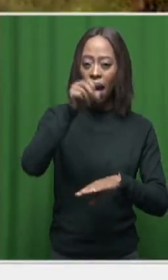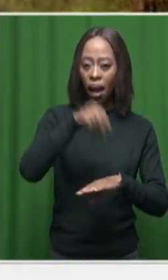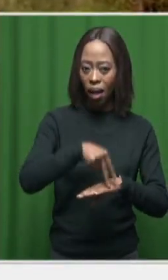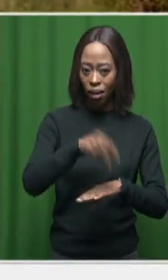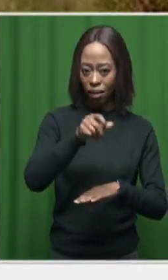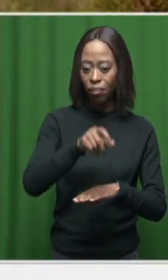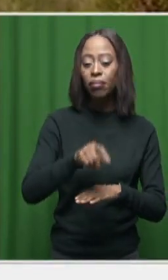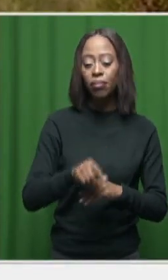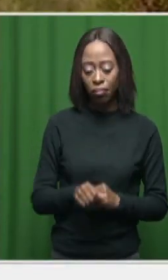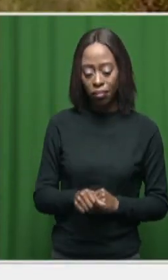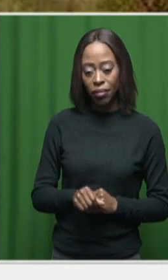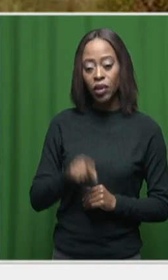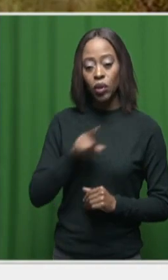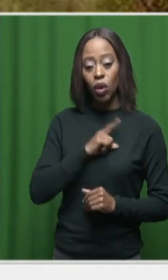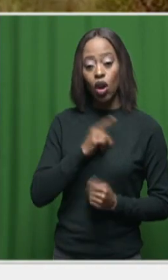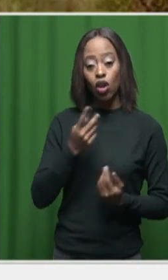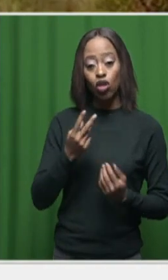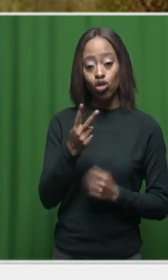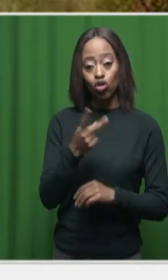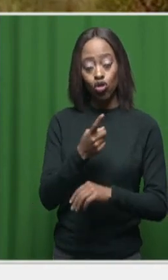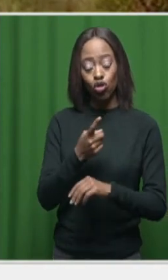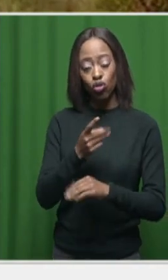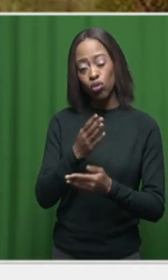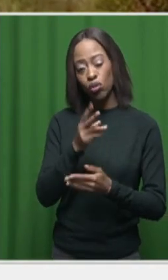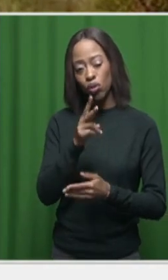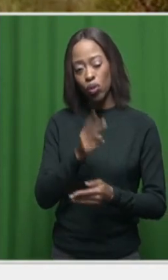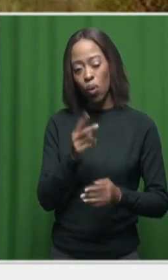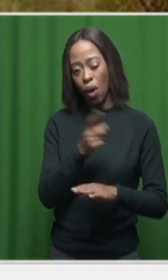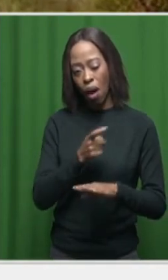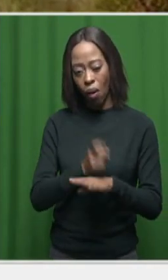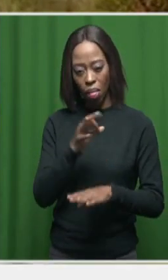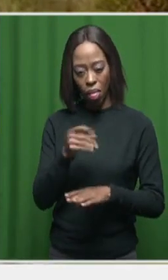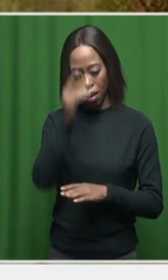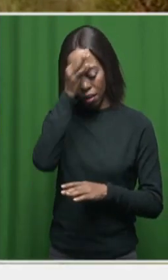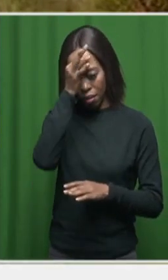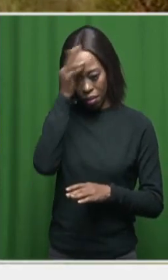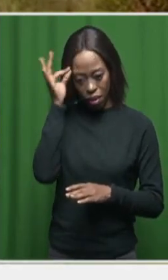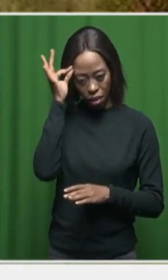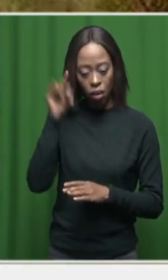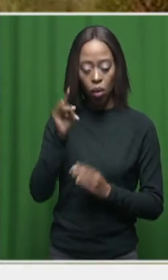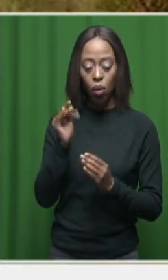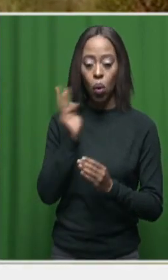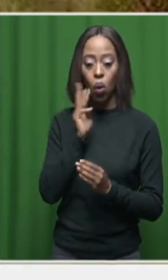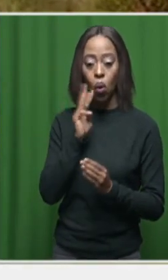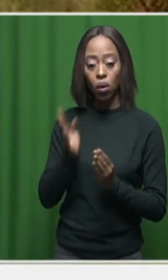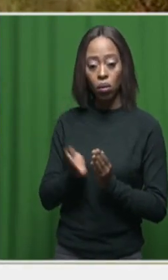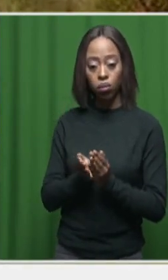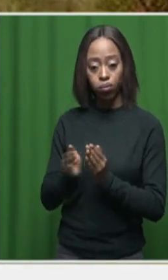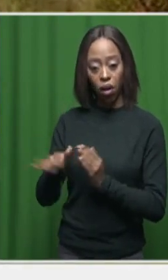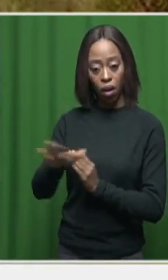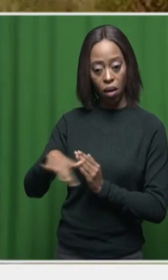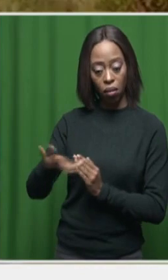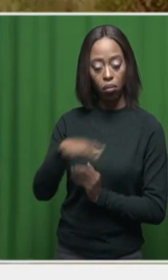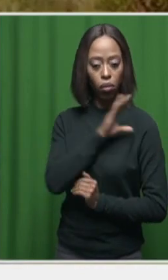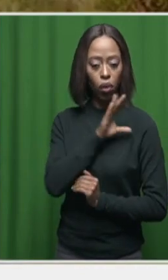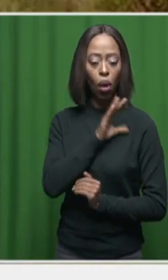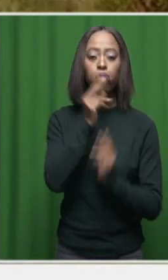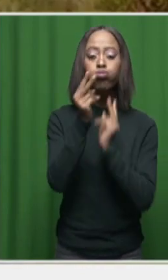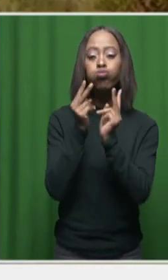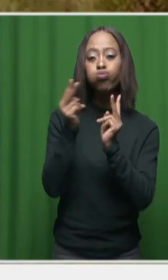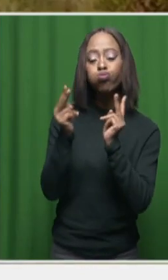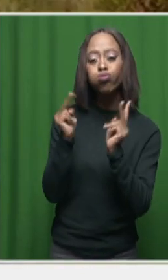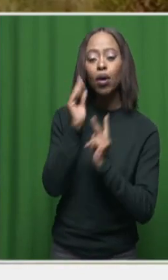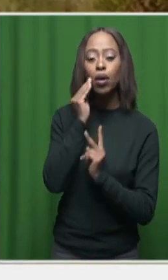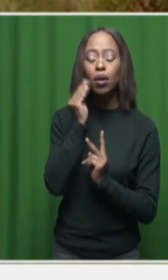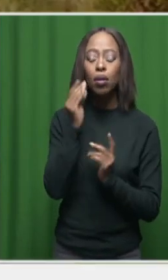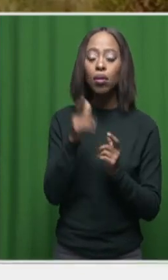So during a game drive, we offer a 2.5 hour to 3 hour experience within the Waterberg area. Clients can see or